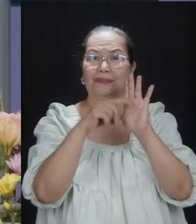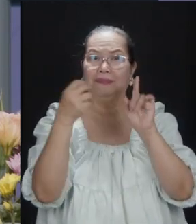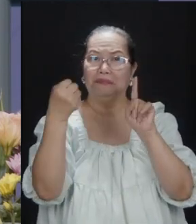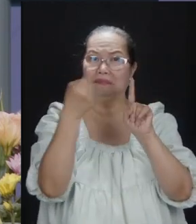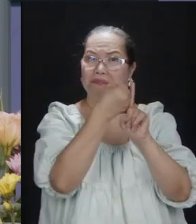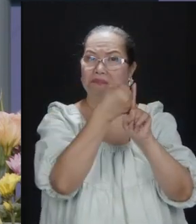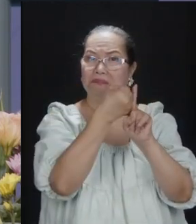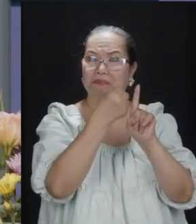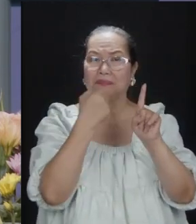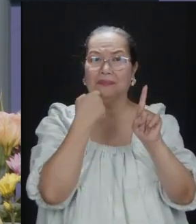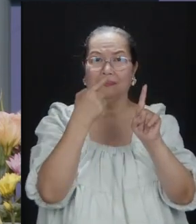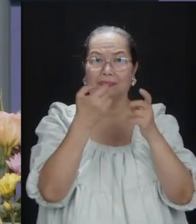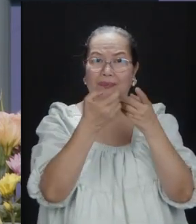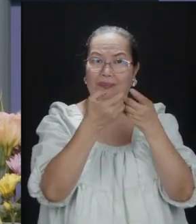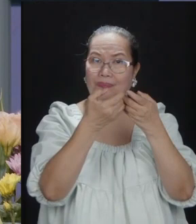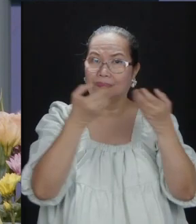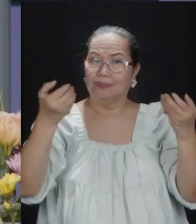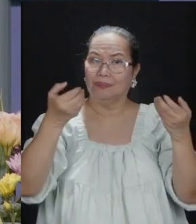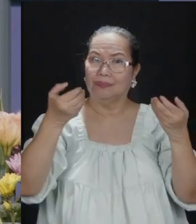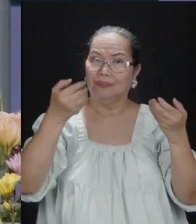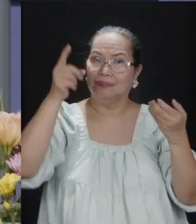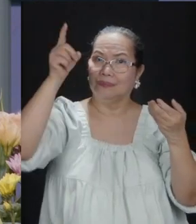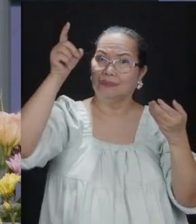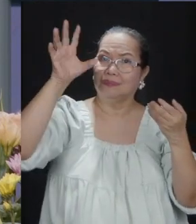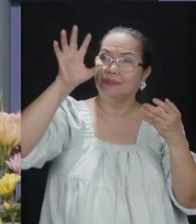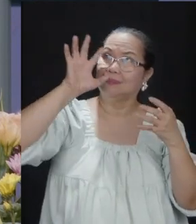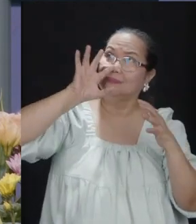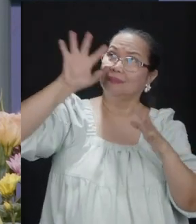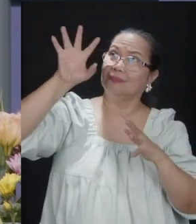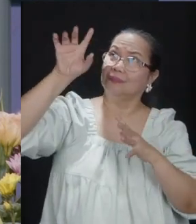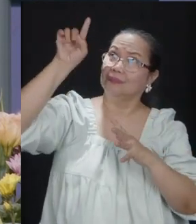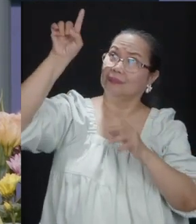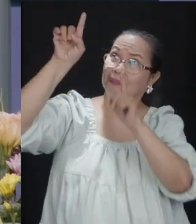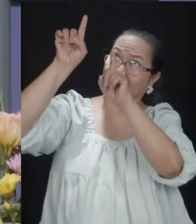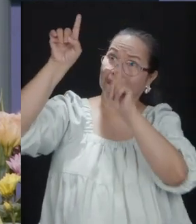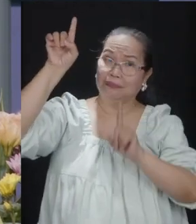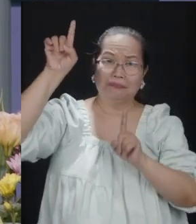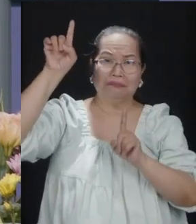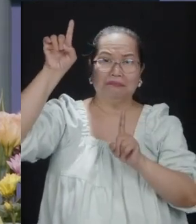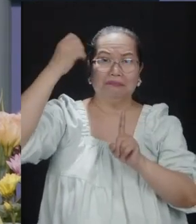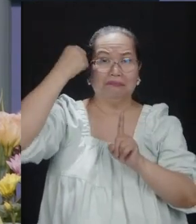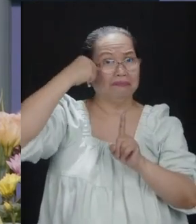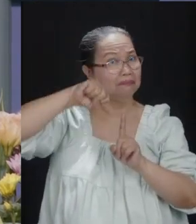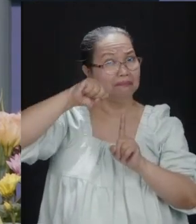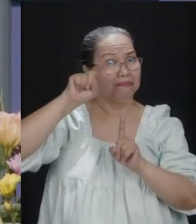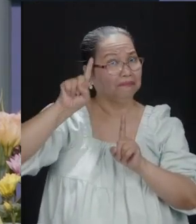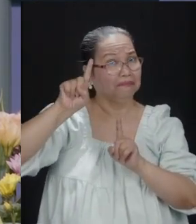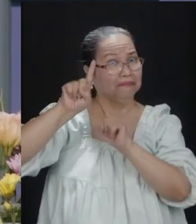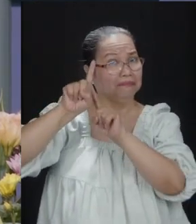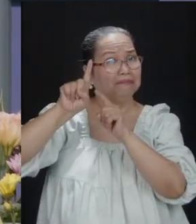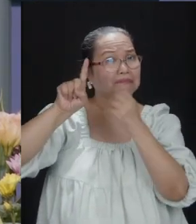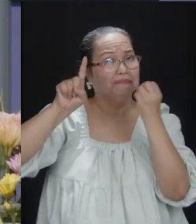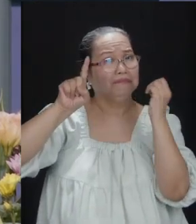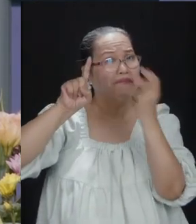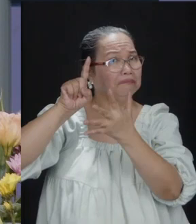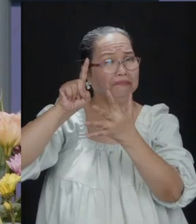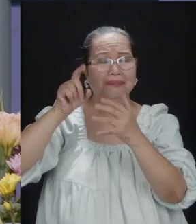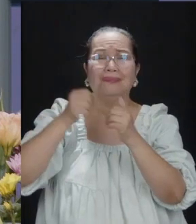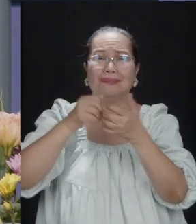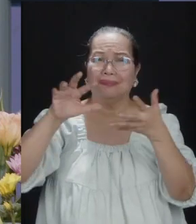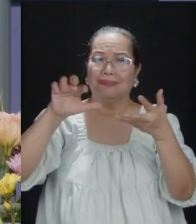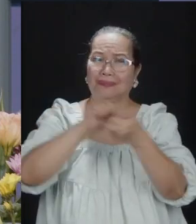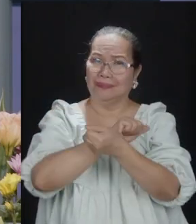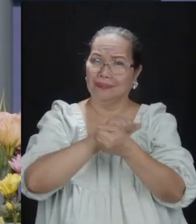impacted when we depart from God's design of one husband for one wife. But you see, there's a big